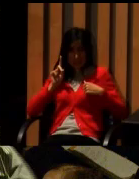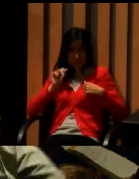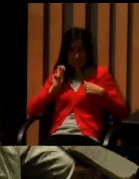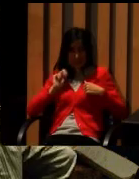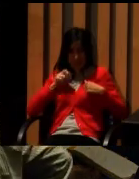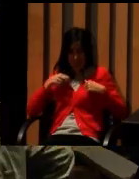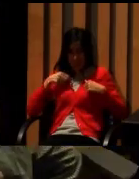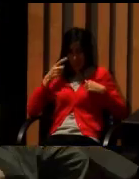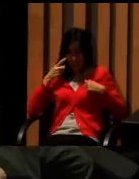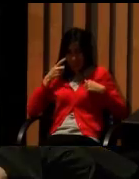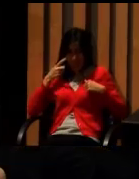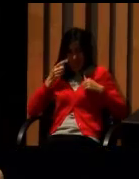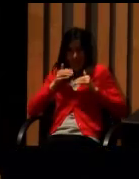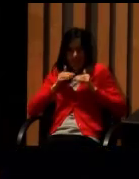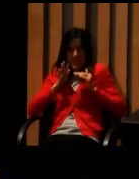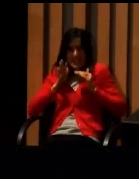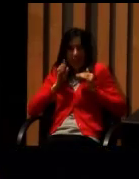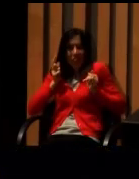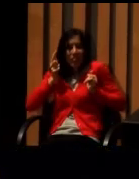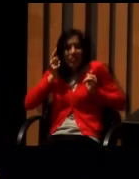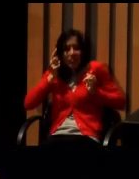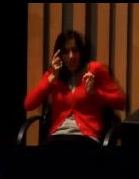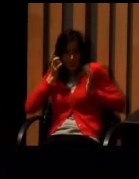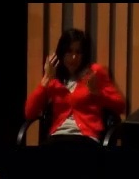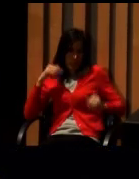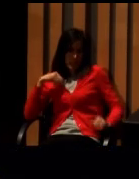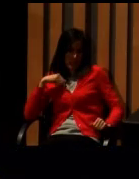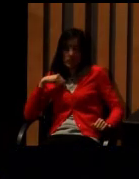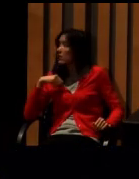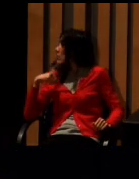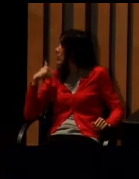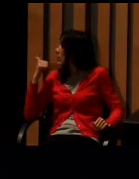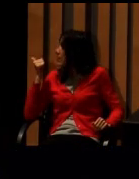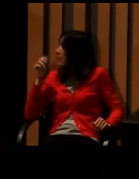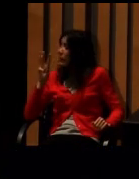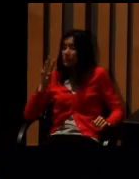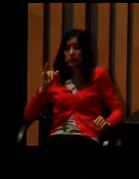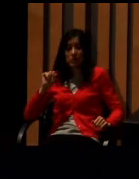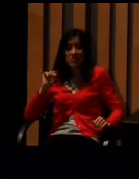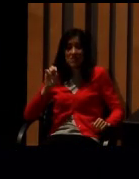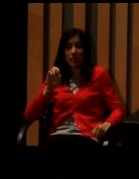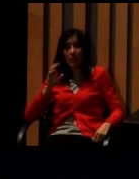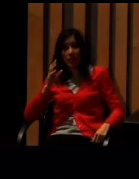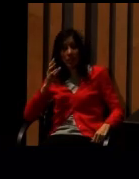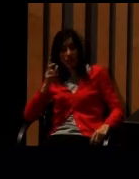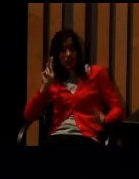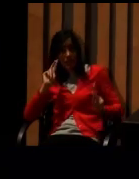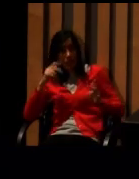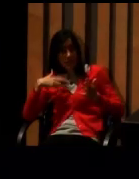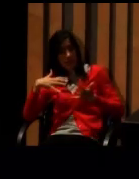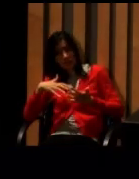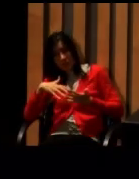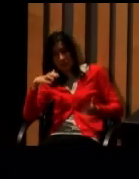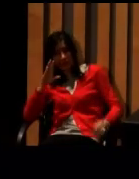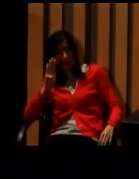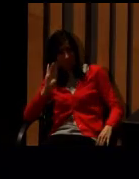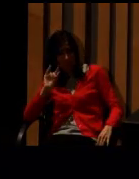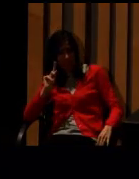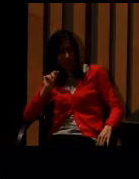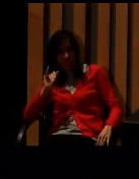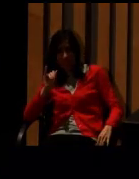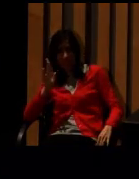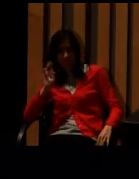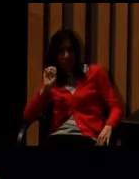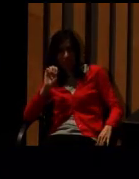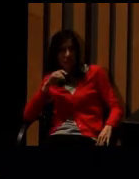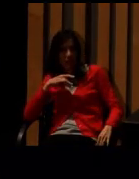Any ideas? Because billionaires don't like to be told what to do. Right. Yeah. And I think, and